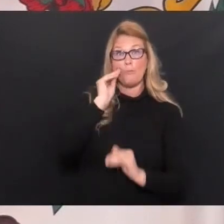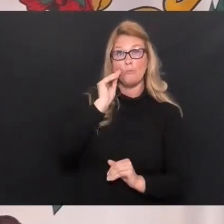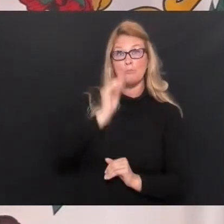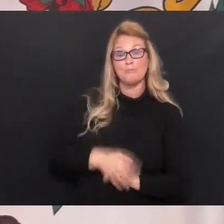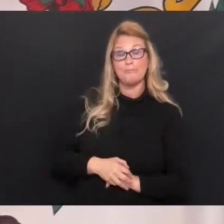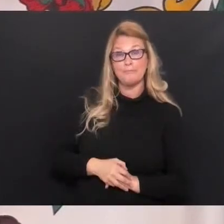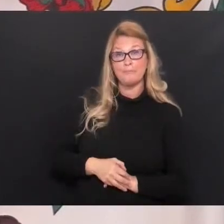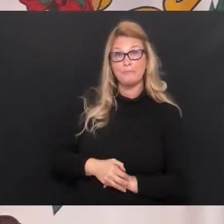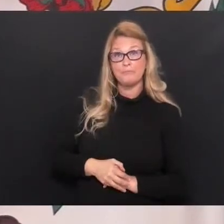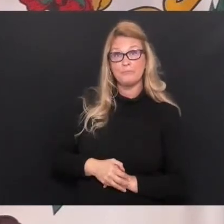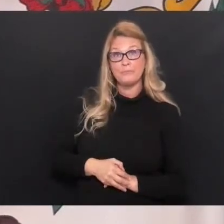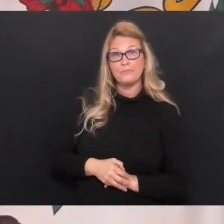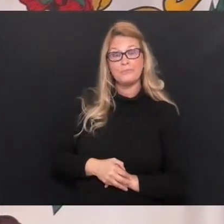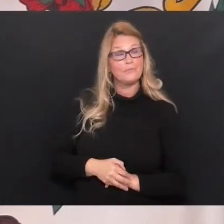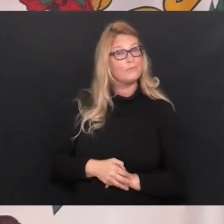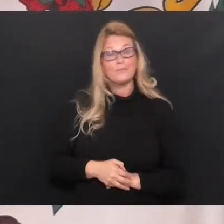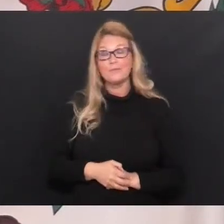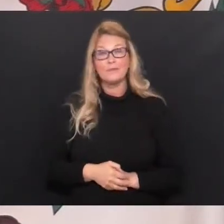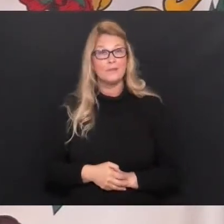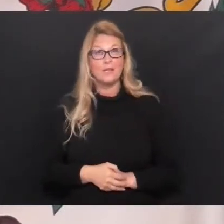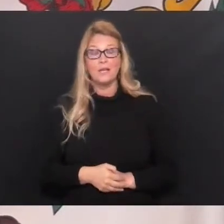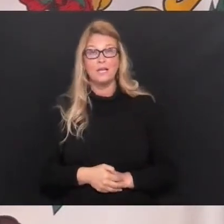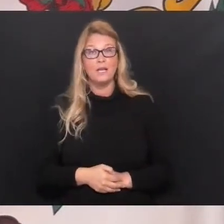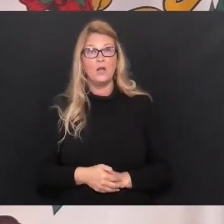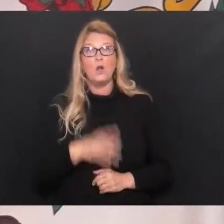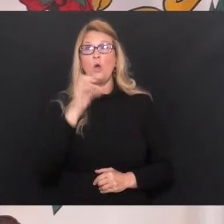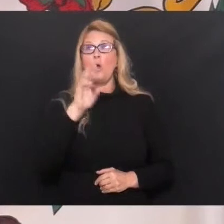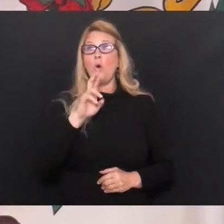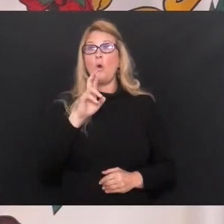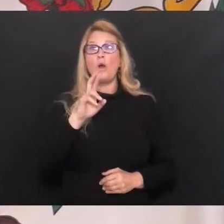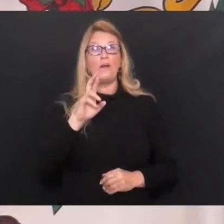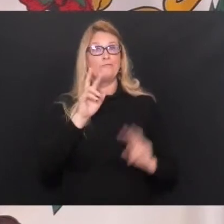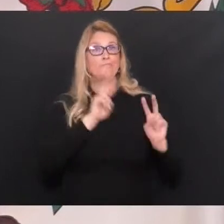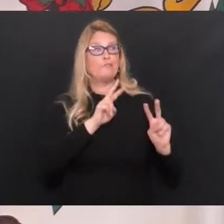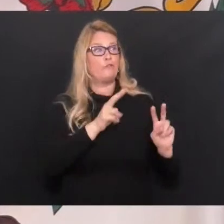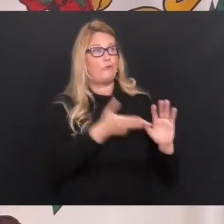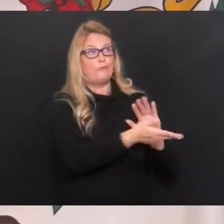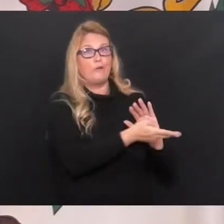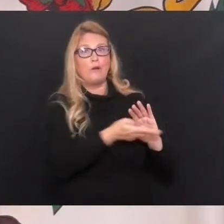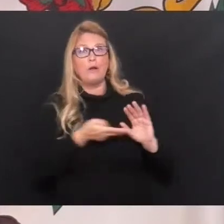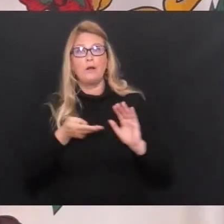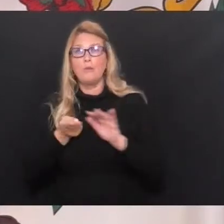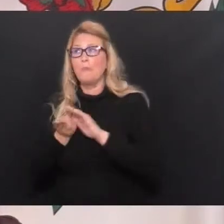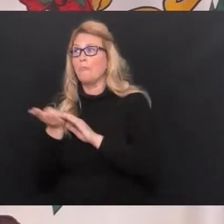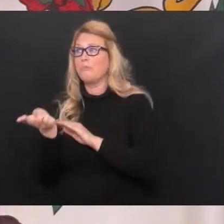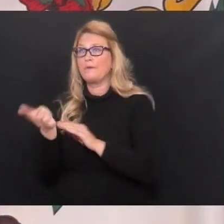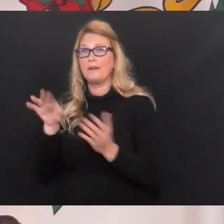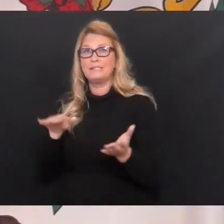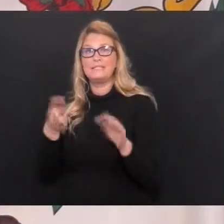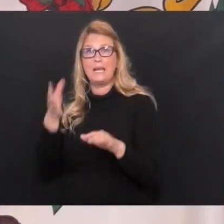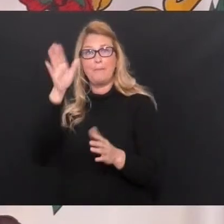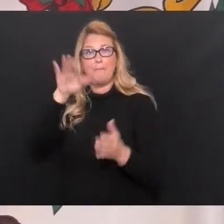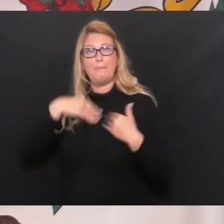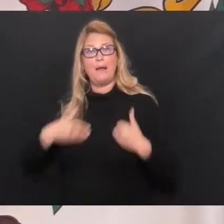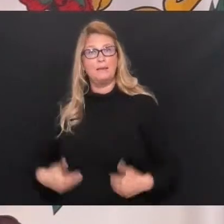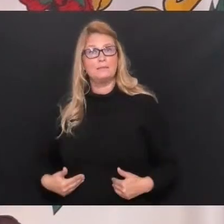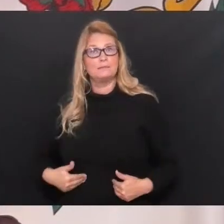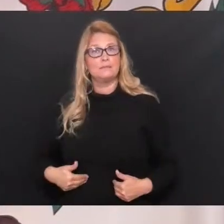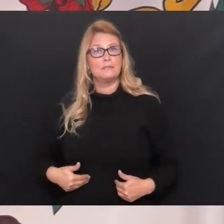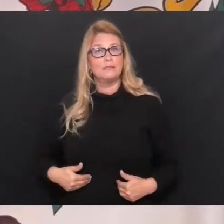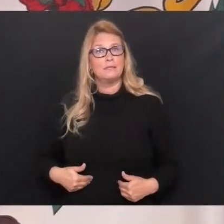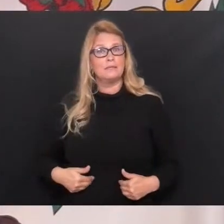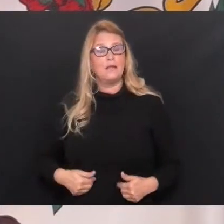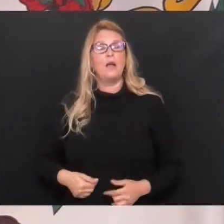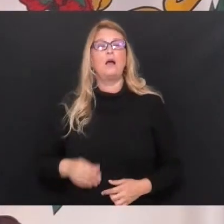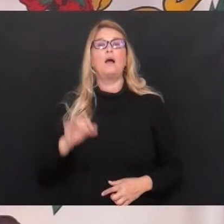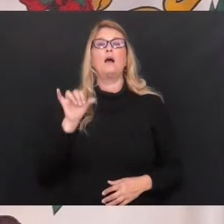know, absolutely the morgue taking in over and over more and more and more of our folks until we